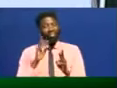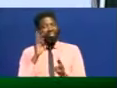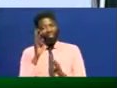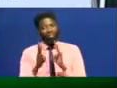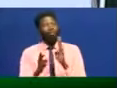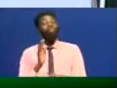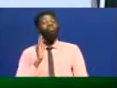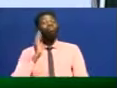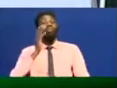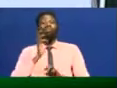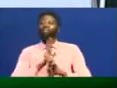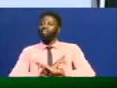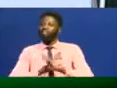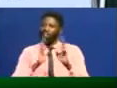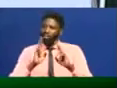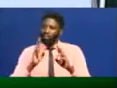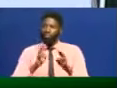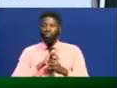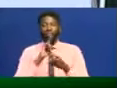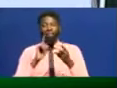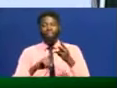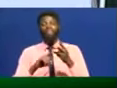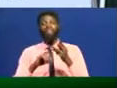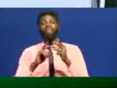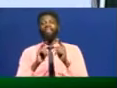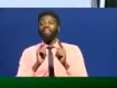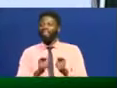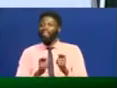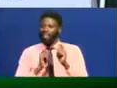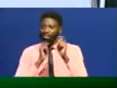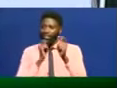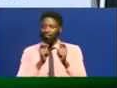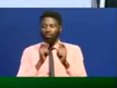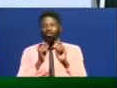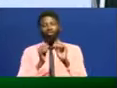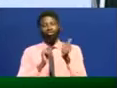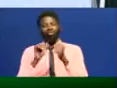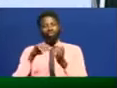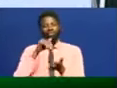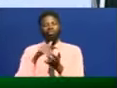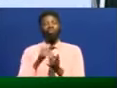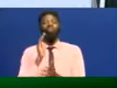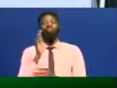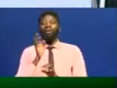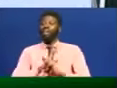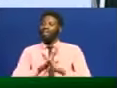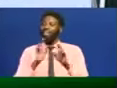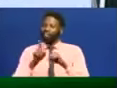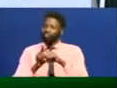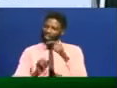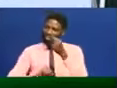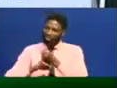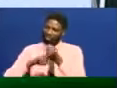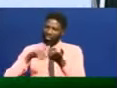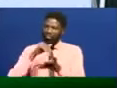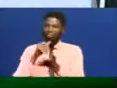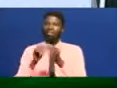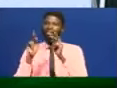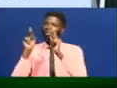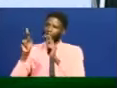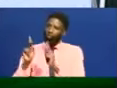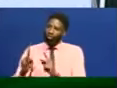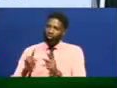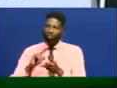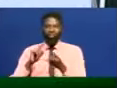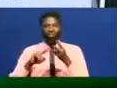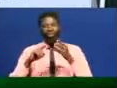ready. Talanta Sports City will be ready. Even support facilities in Kisumu,